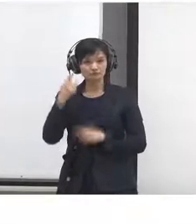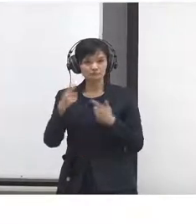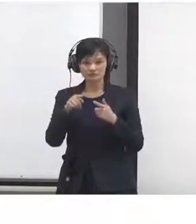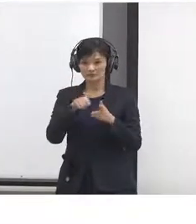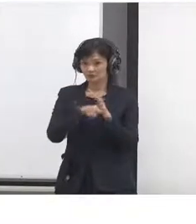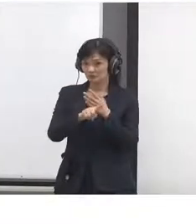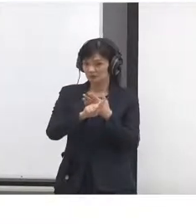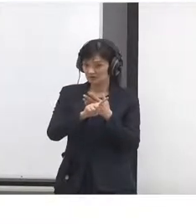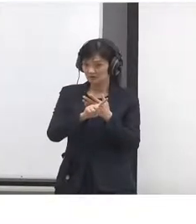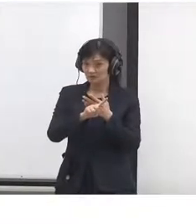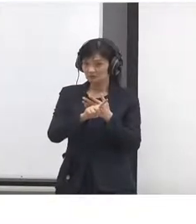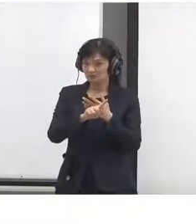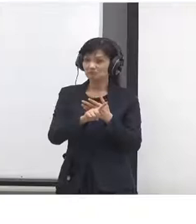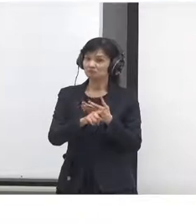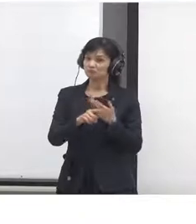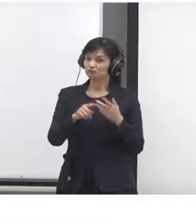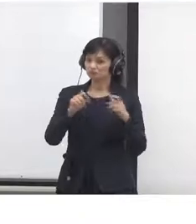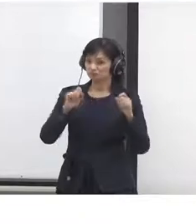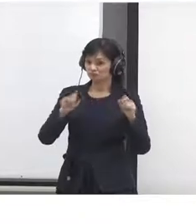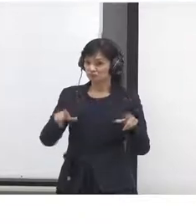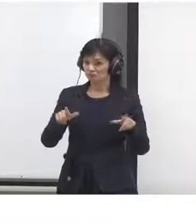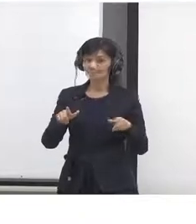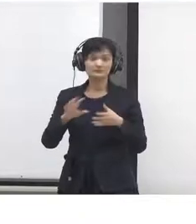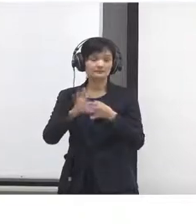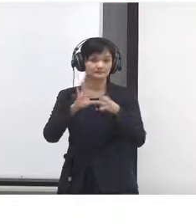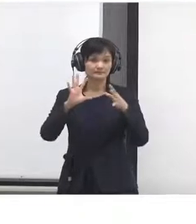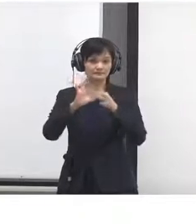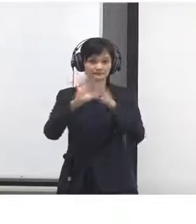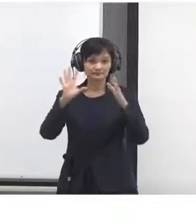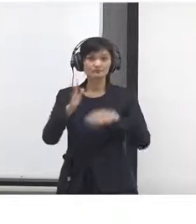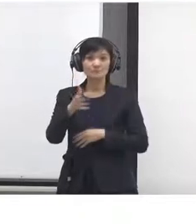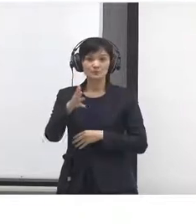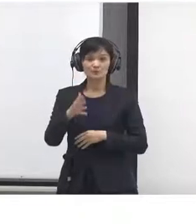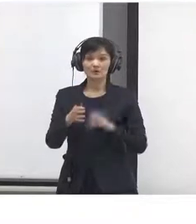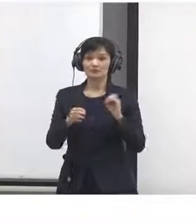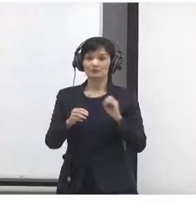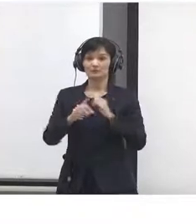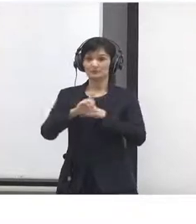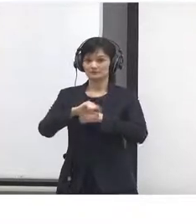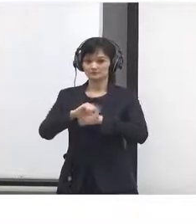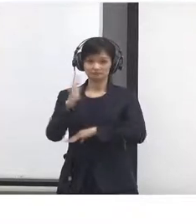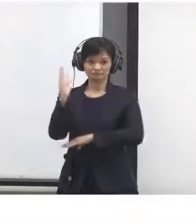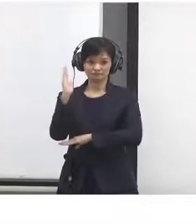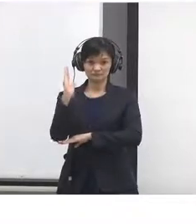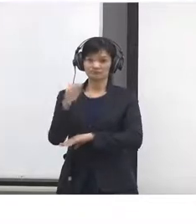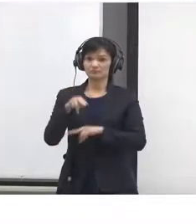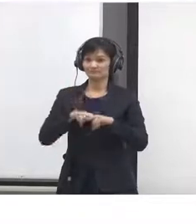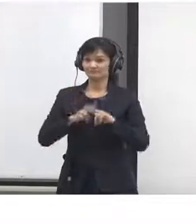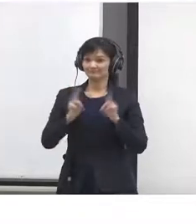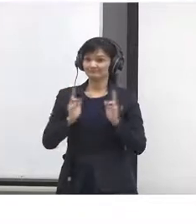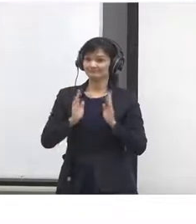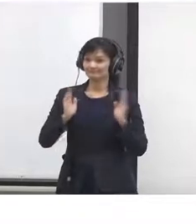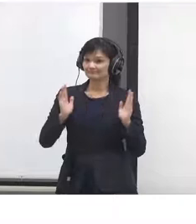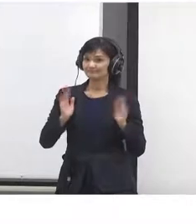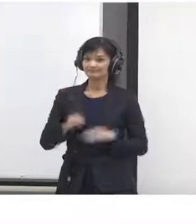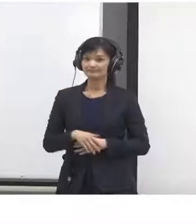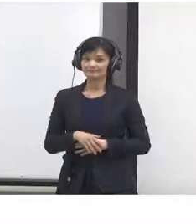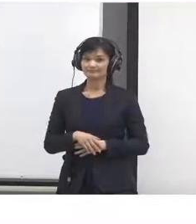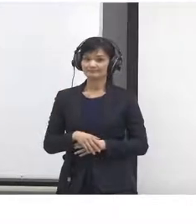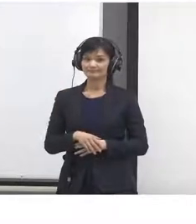because GovZero is a very open community, so no matter what profession you